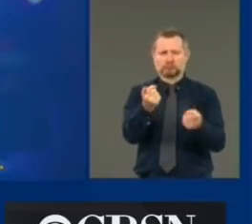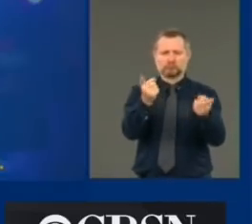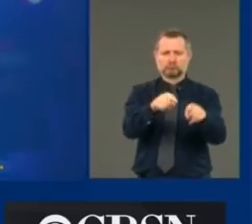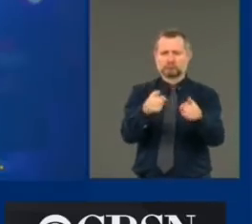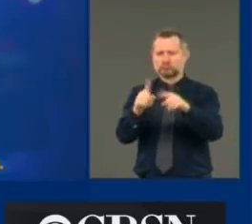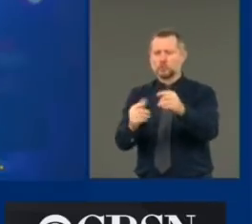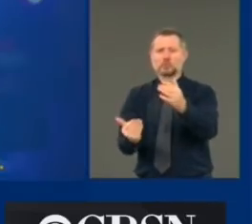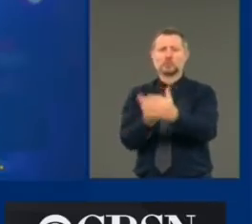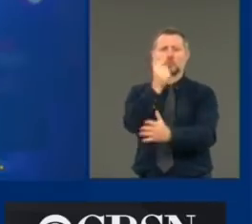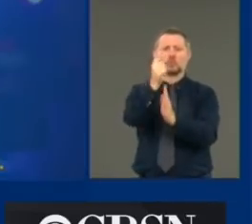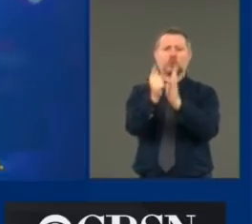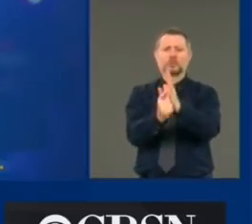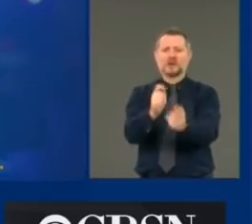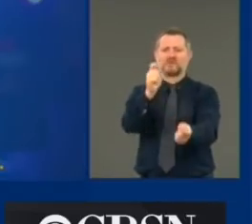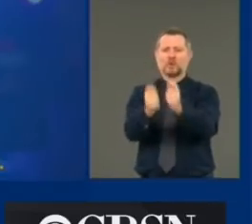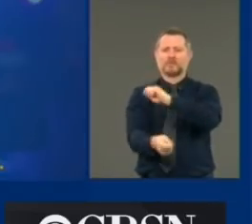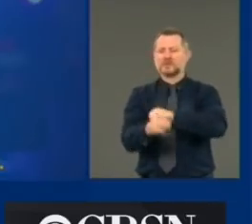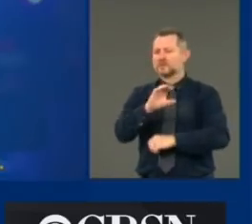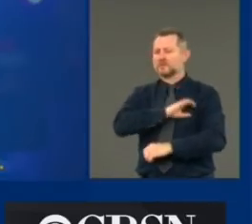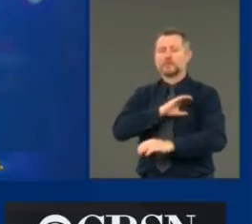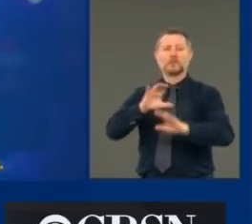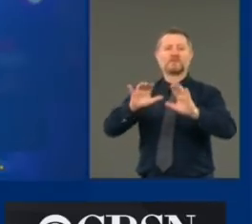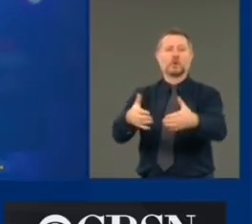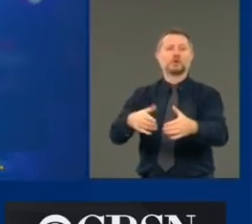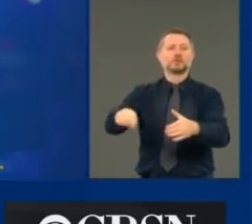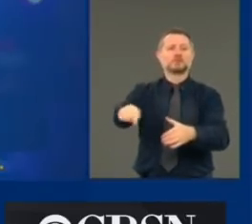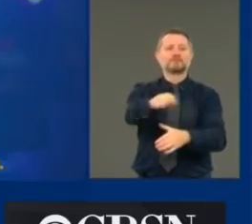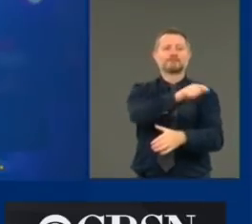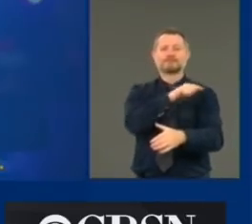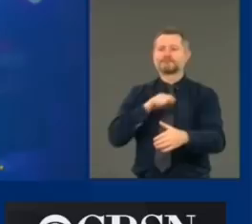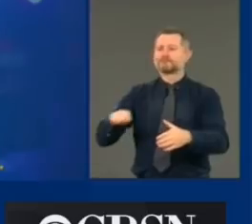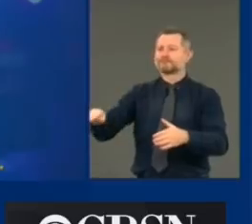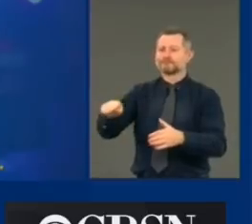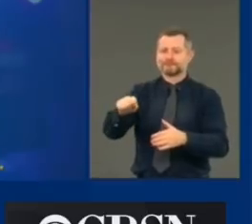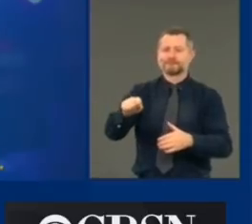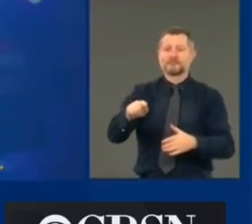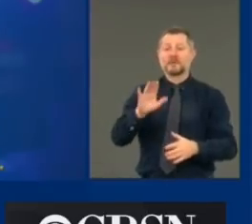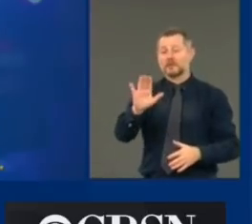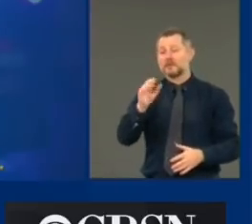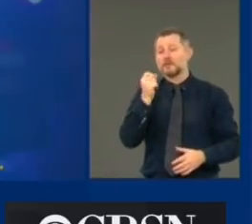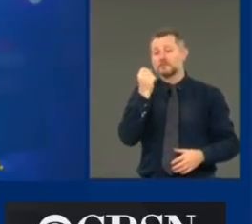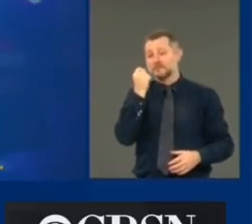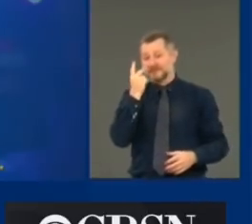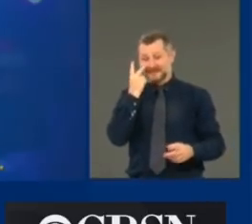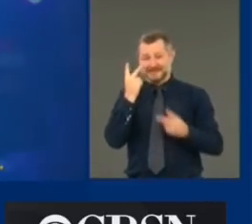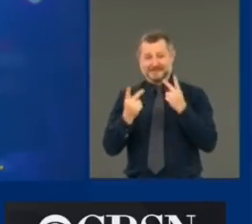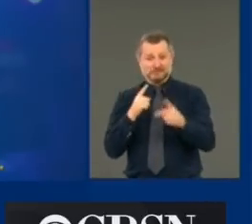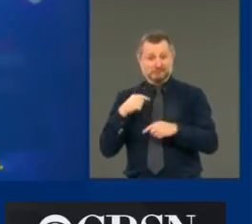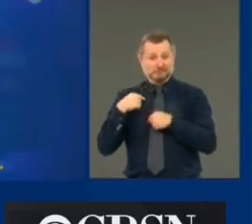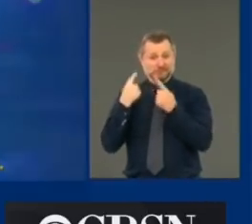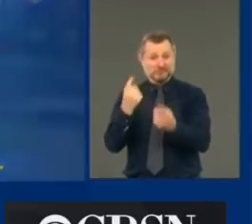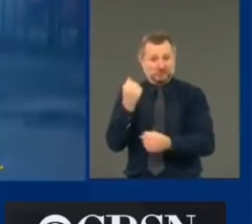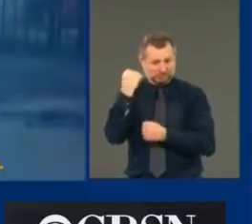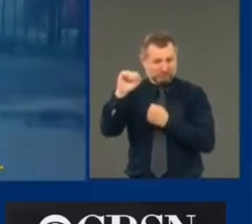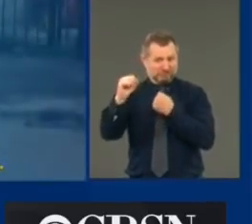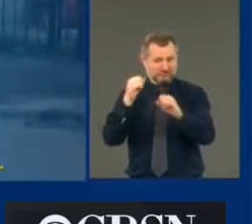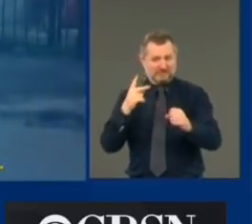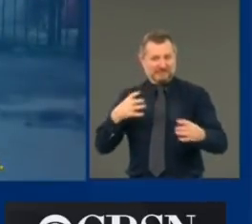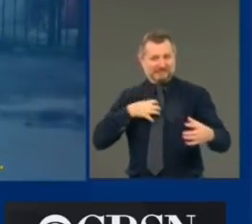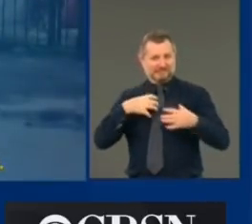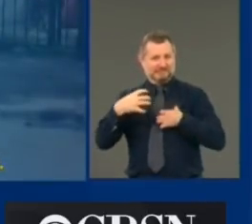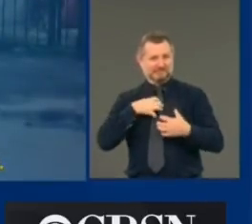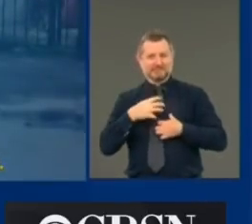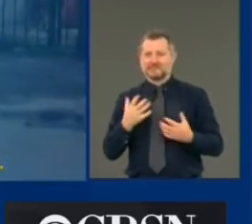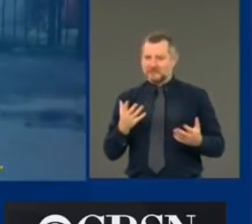their police force, taking into consideration the dialogue that we've all been having over the past few